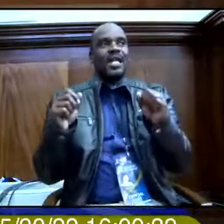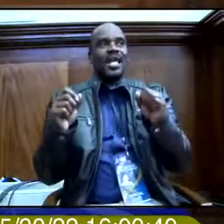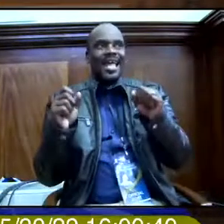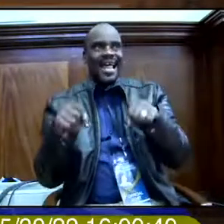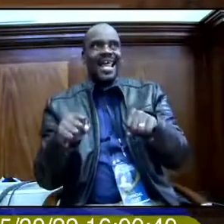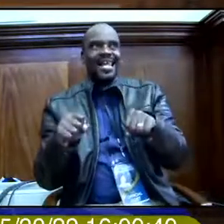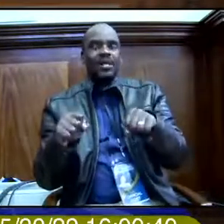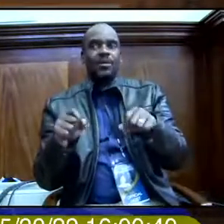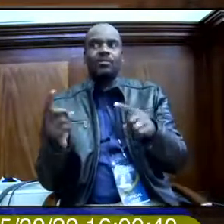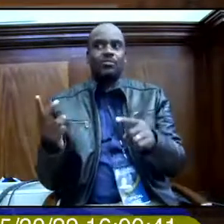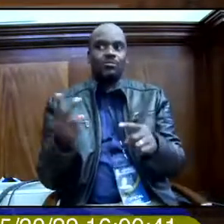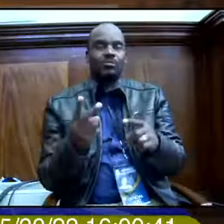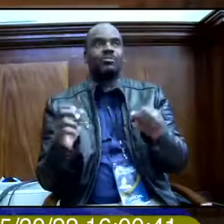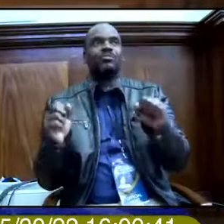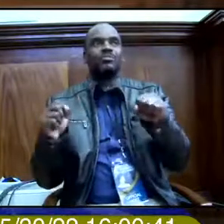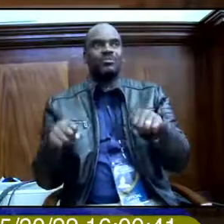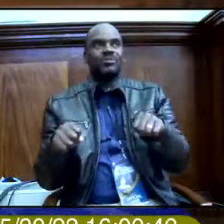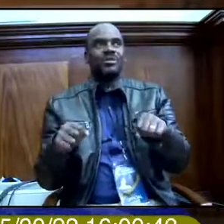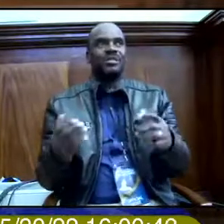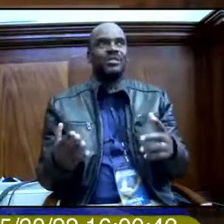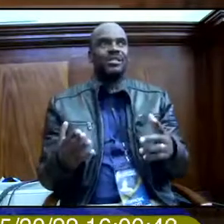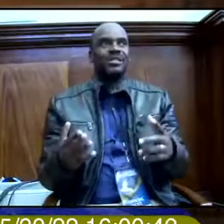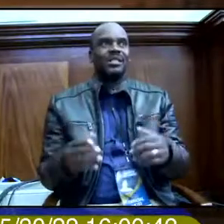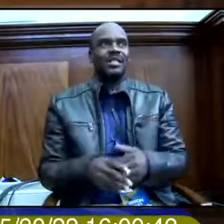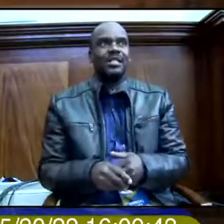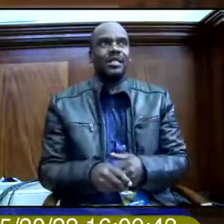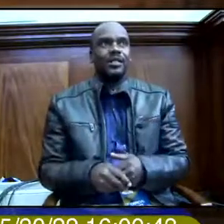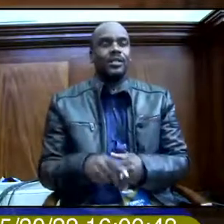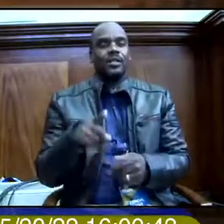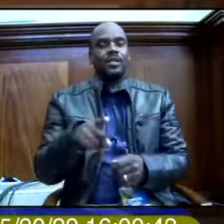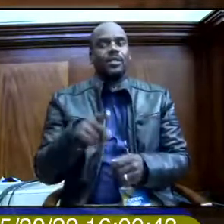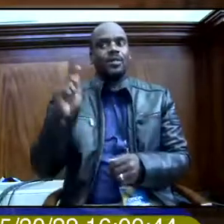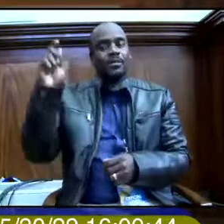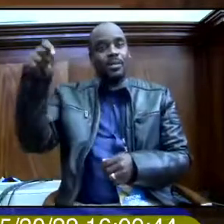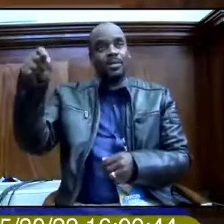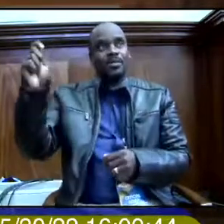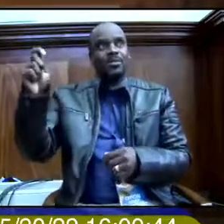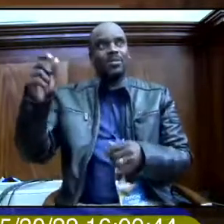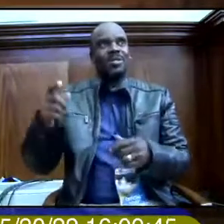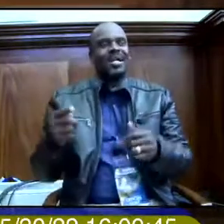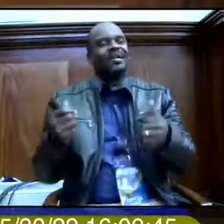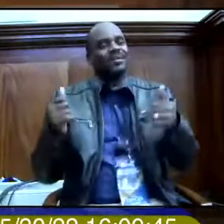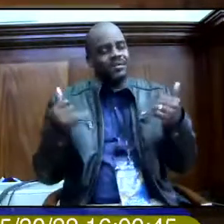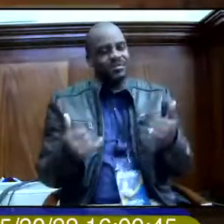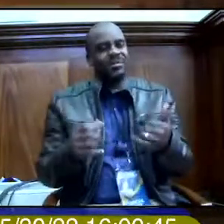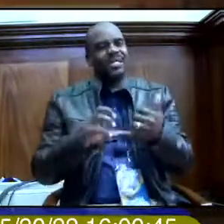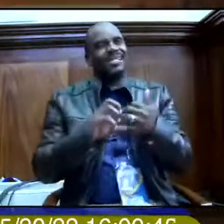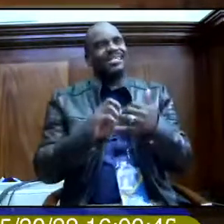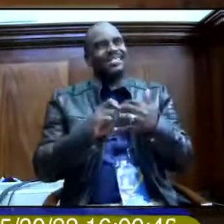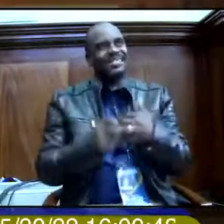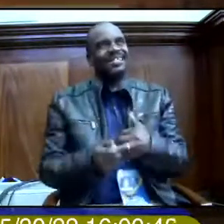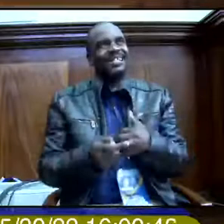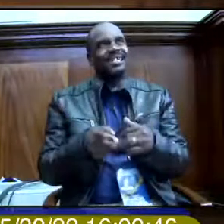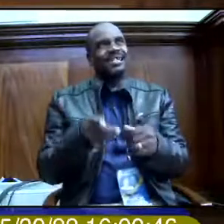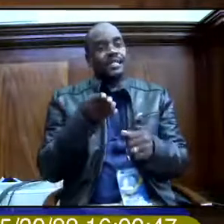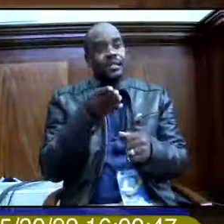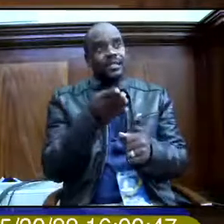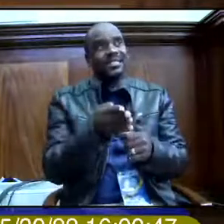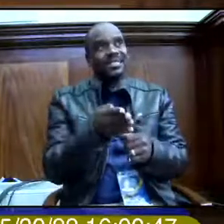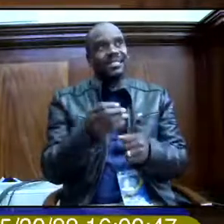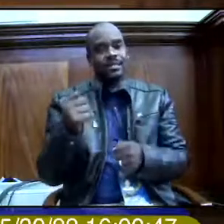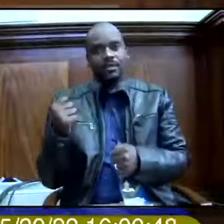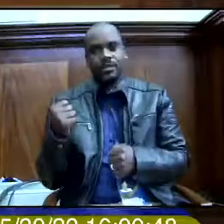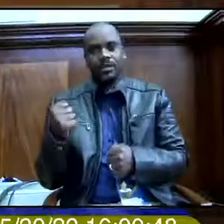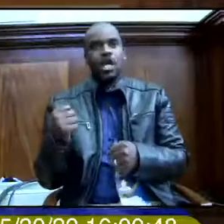sliding scale and in particular a madam speaker was actually trying to mitigate these acute